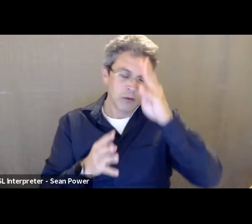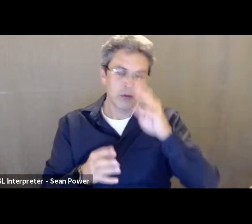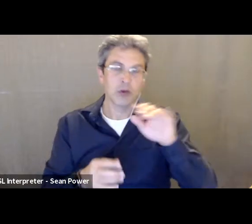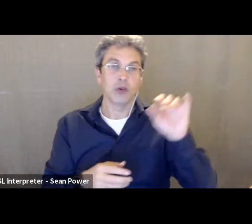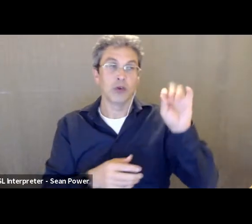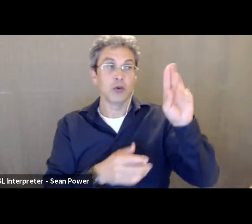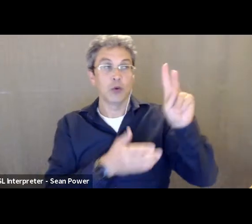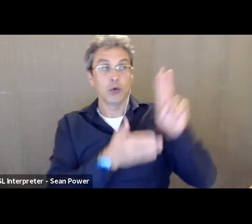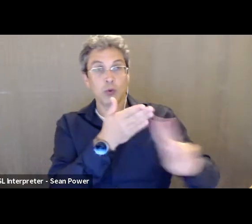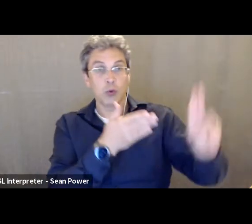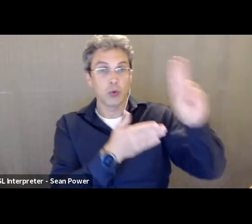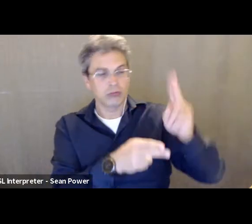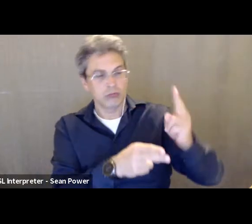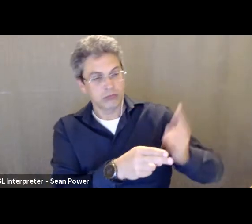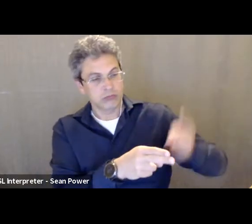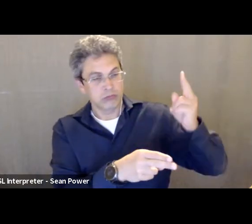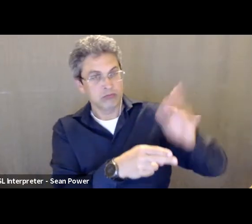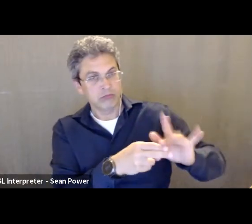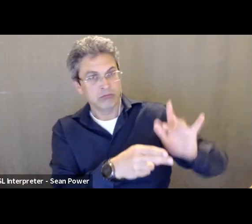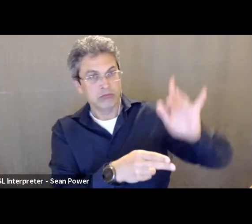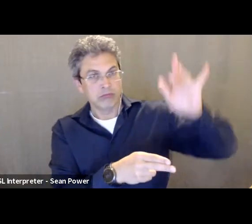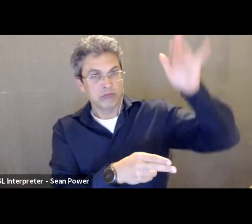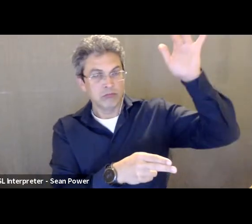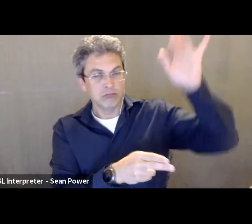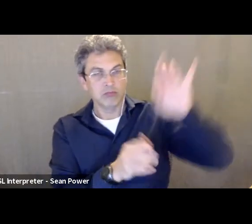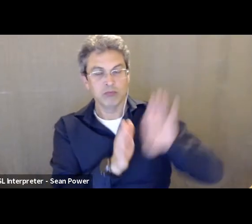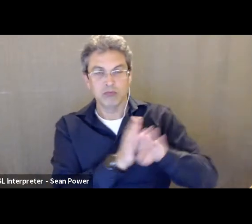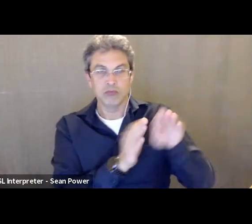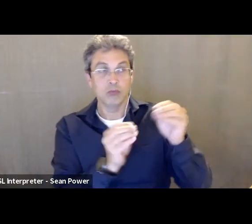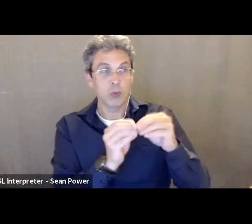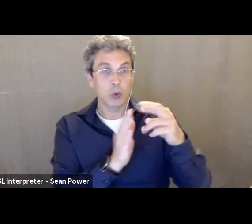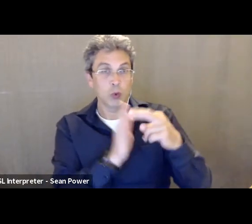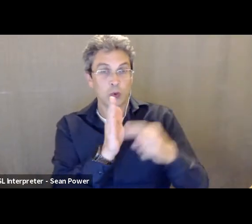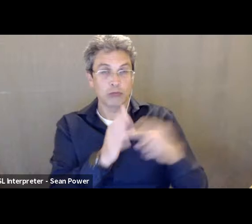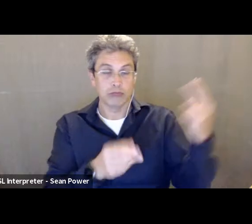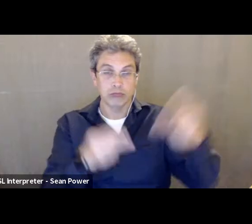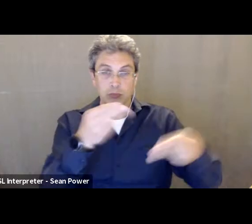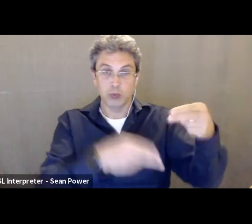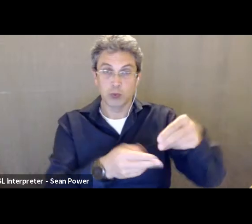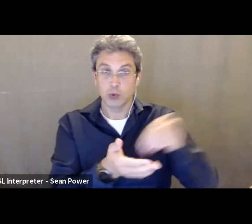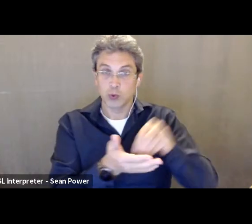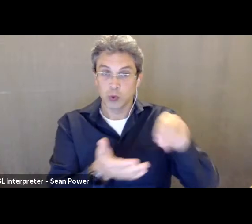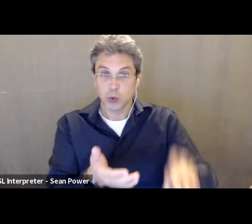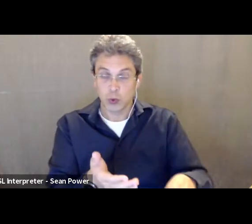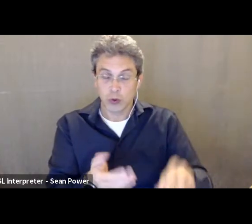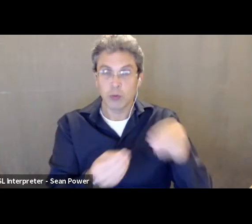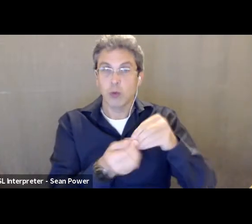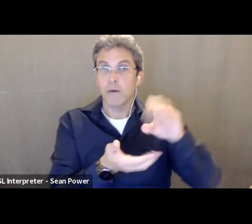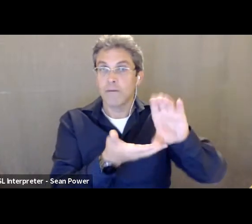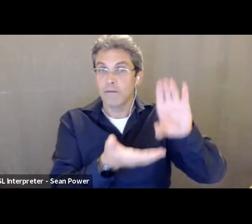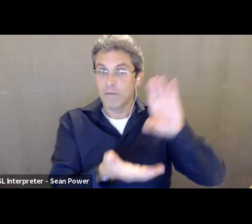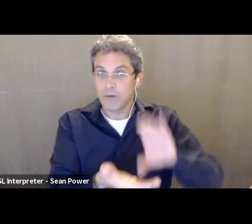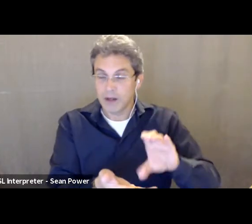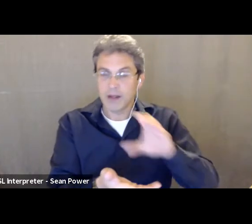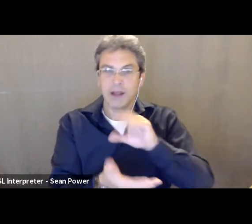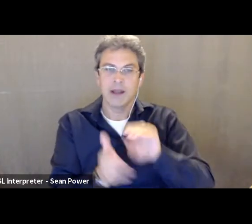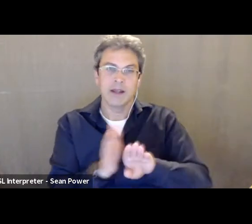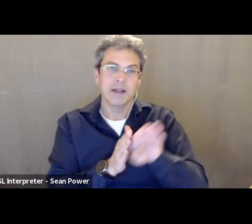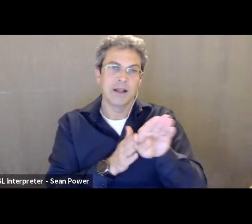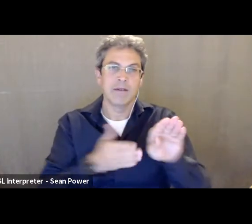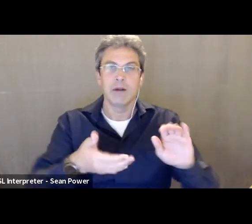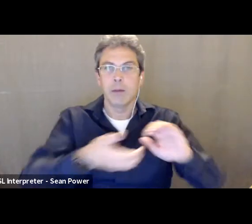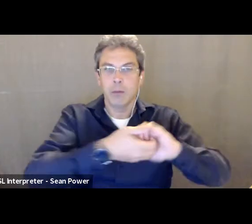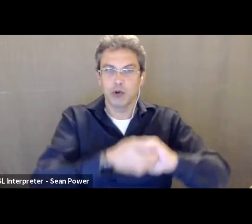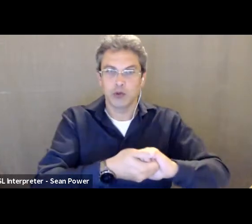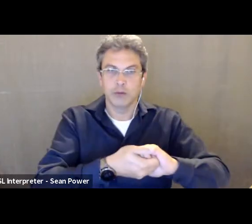reputation, drive enrollment, and attract funding and strategic partnerships. The pandemic has given us a renewed sense